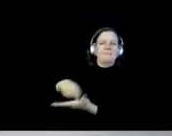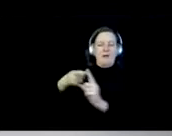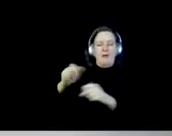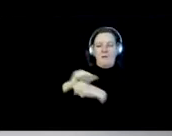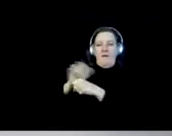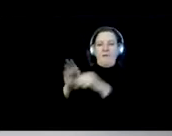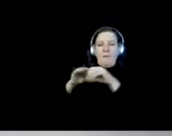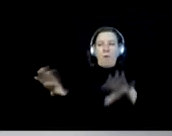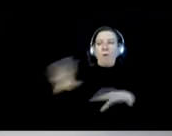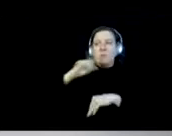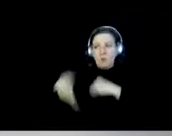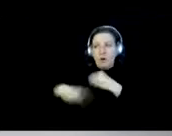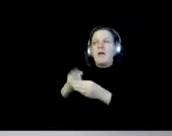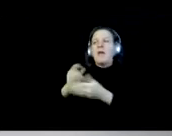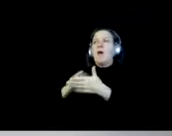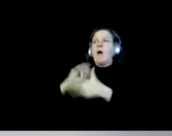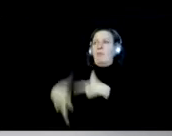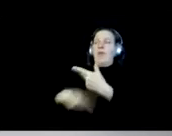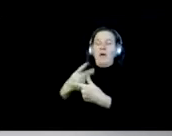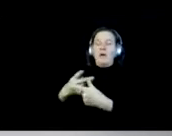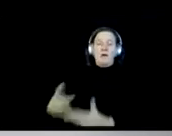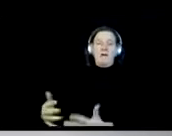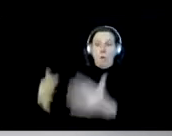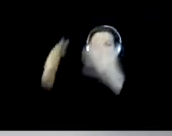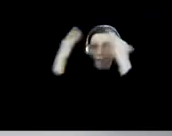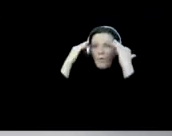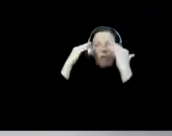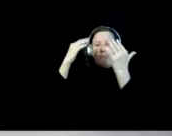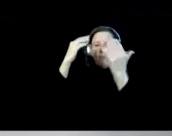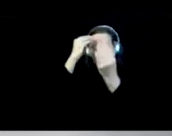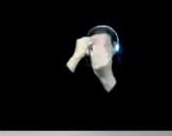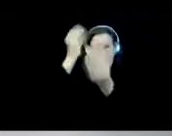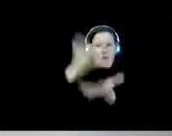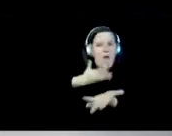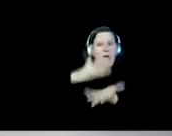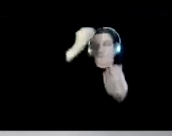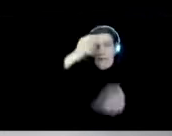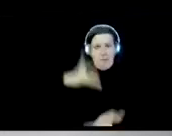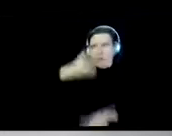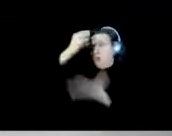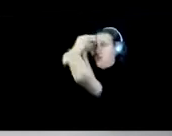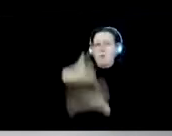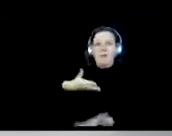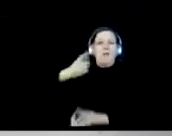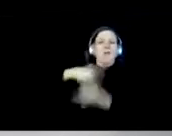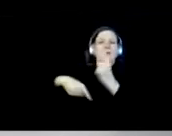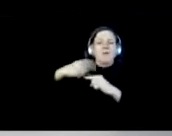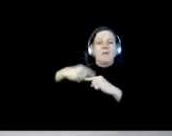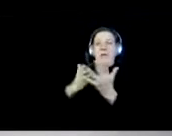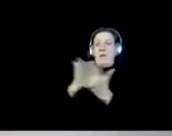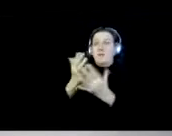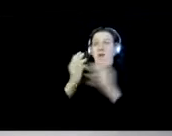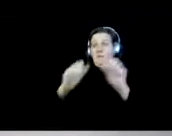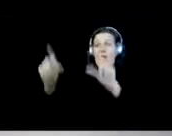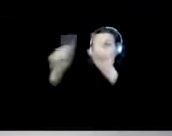of overwhelming amount of information that's only coming to you through a screen, and what that